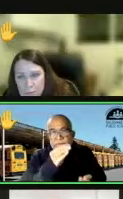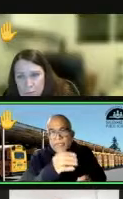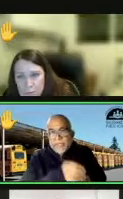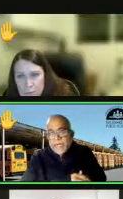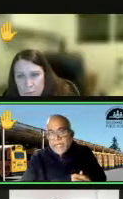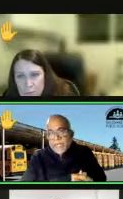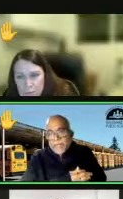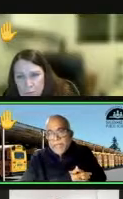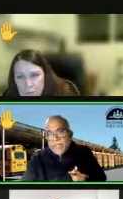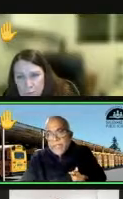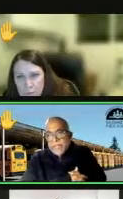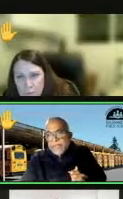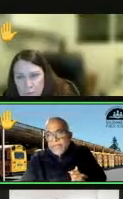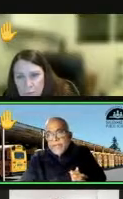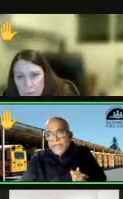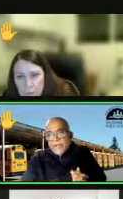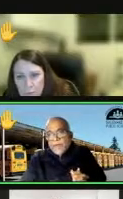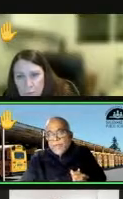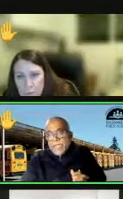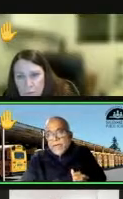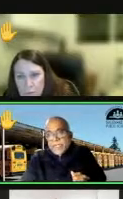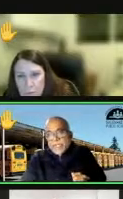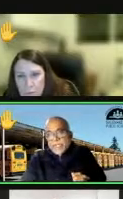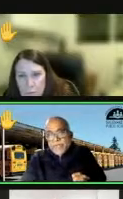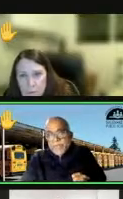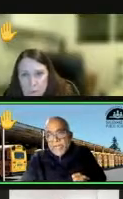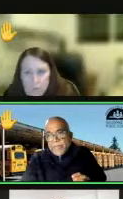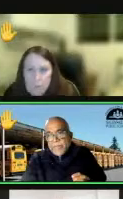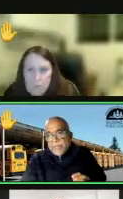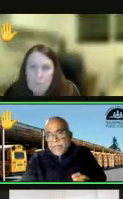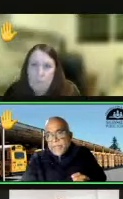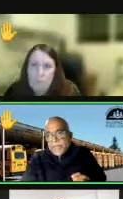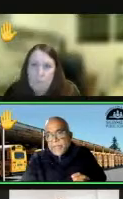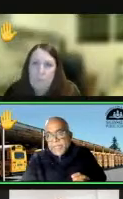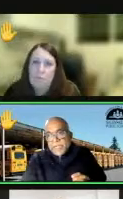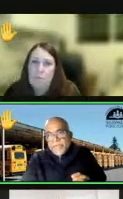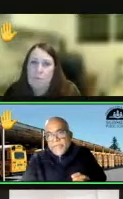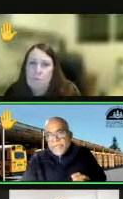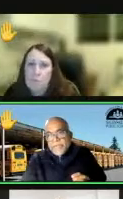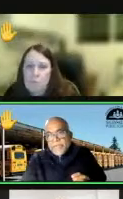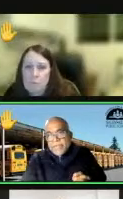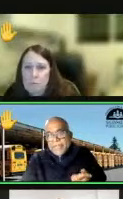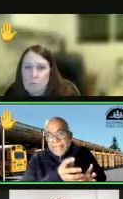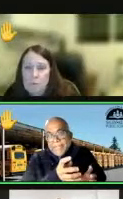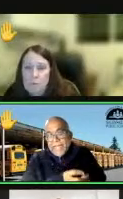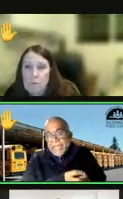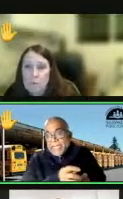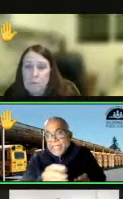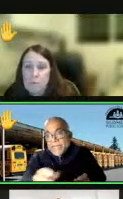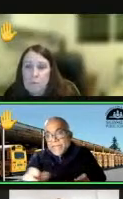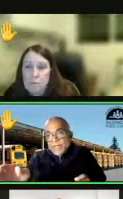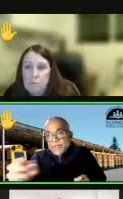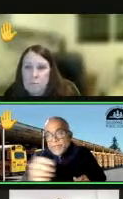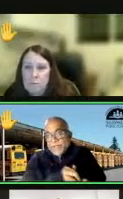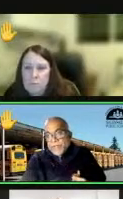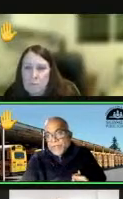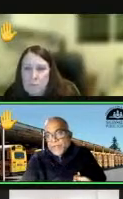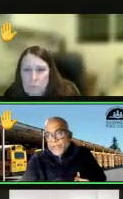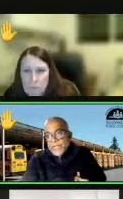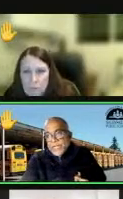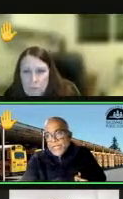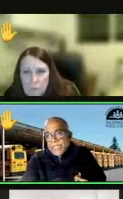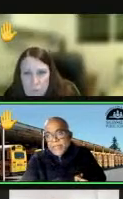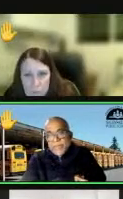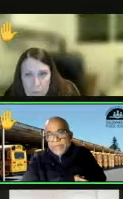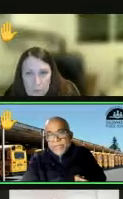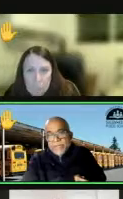a good starting number to make ourselves competitive. I mean, ideally, we should go for